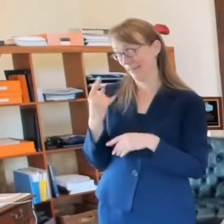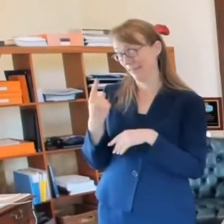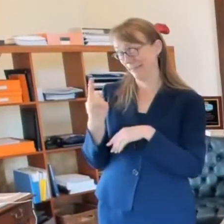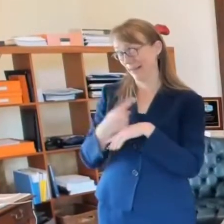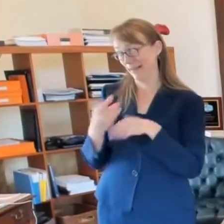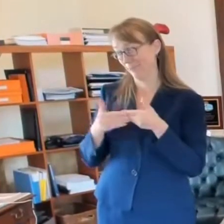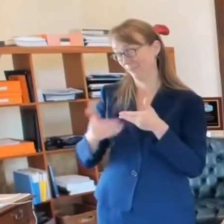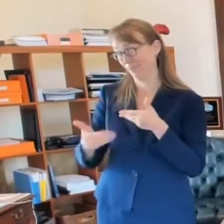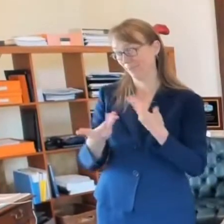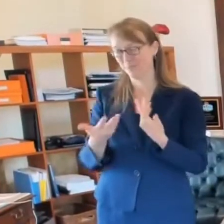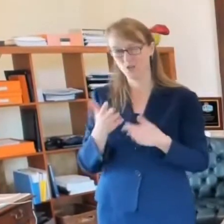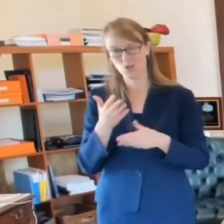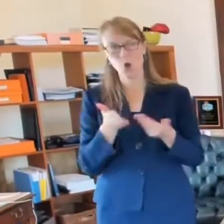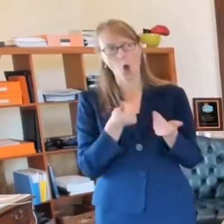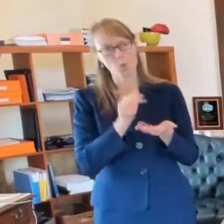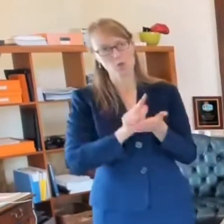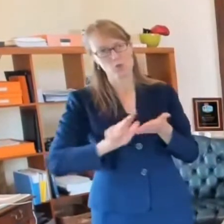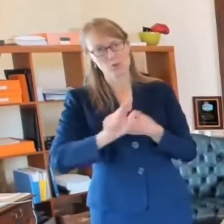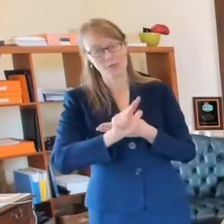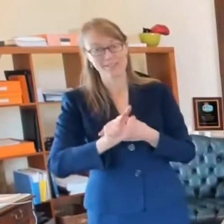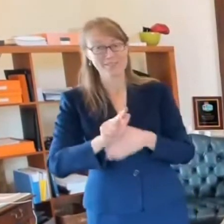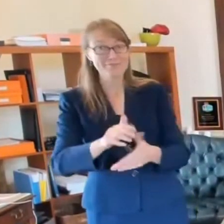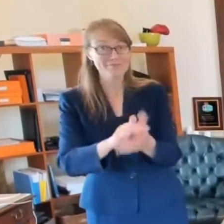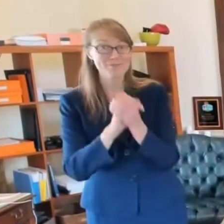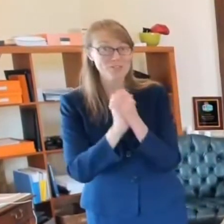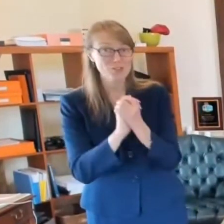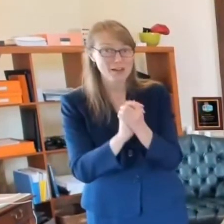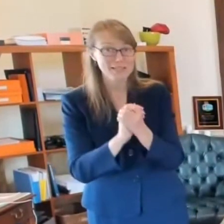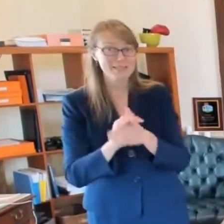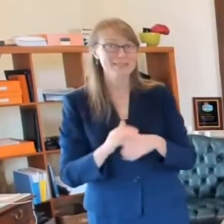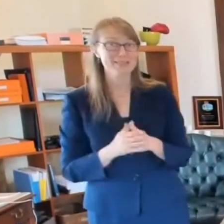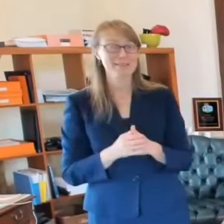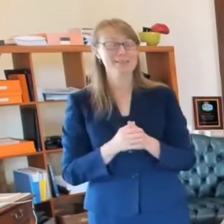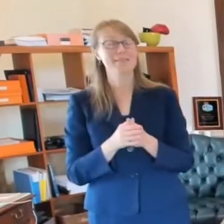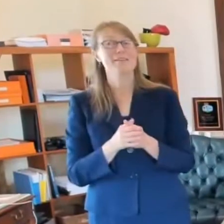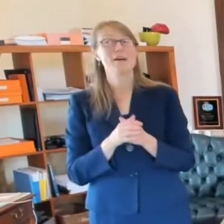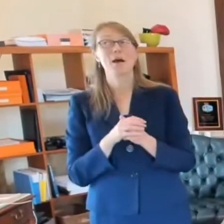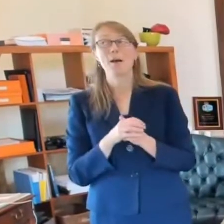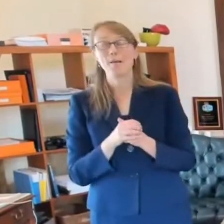almost 3 weeks. So congrats on that, and